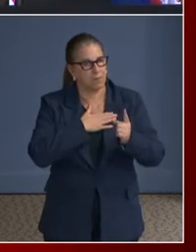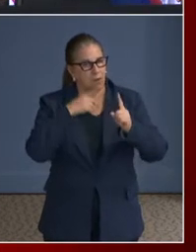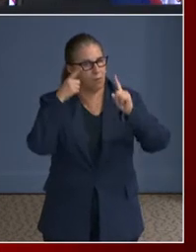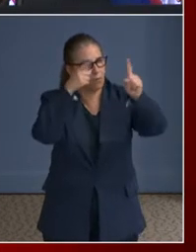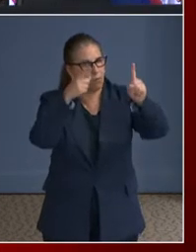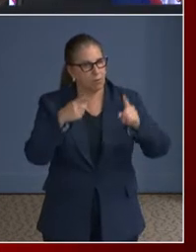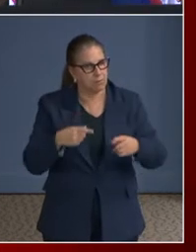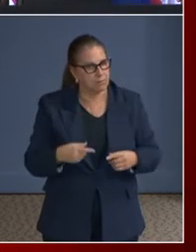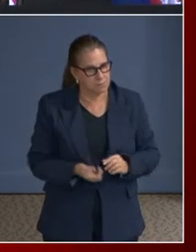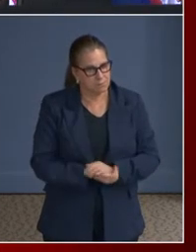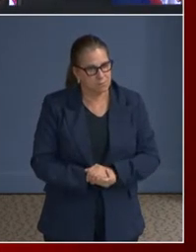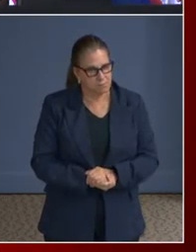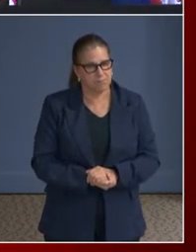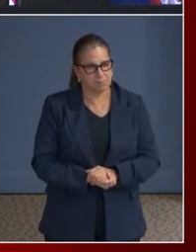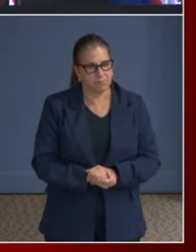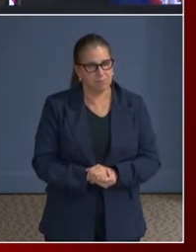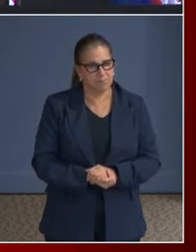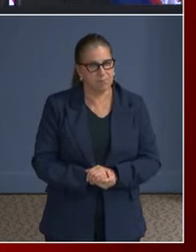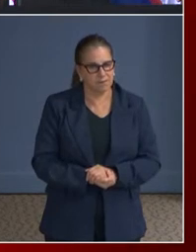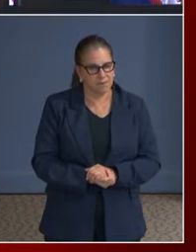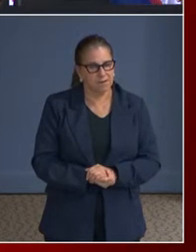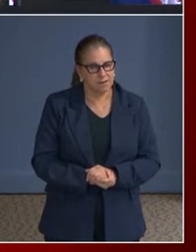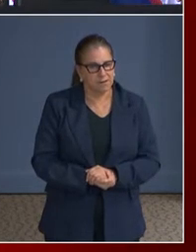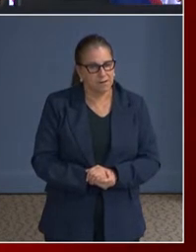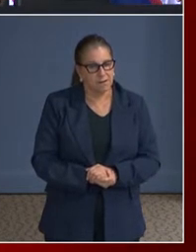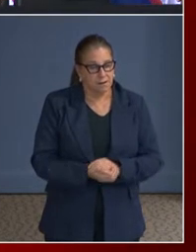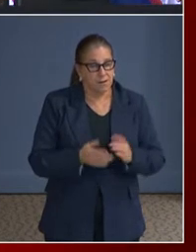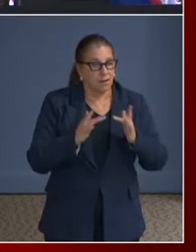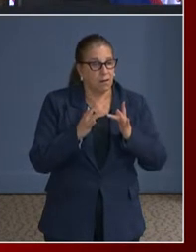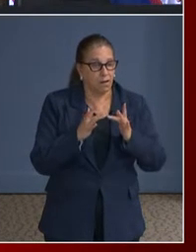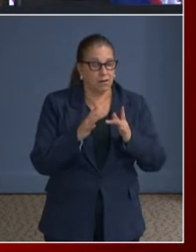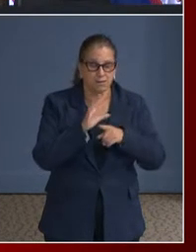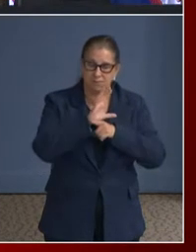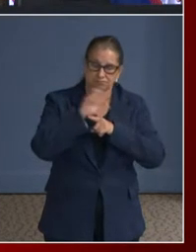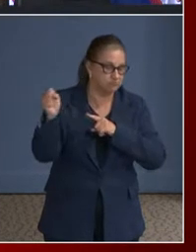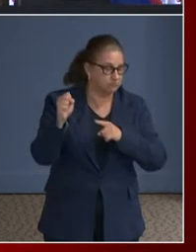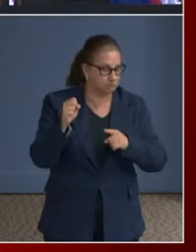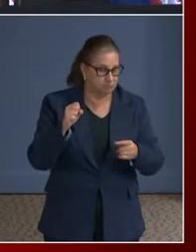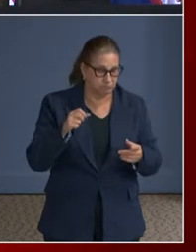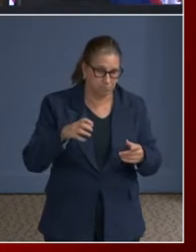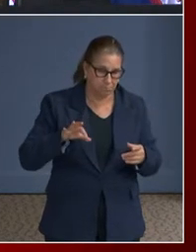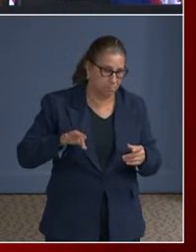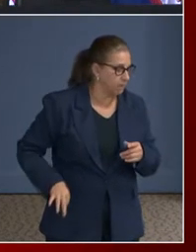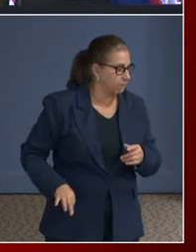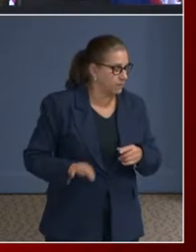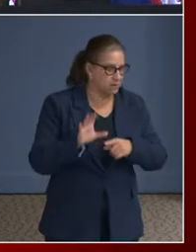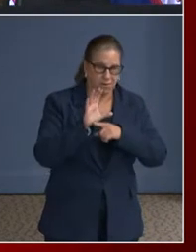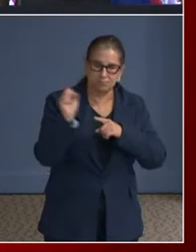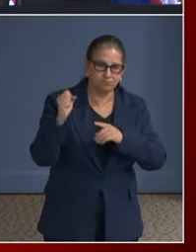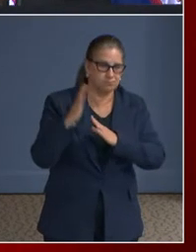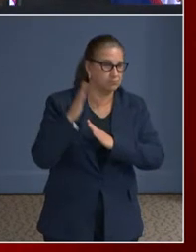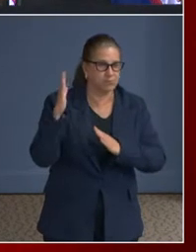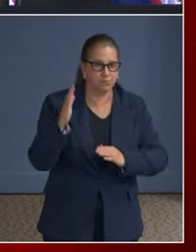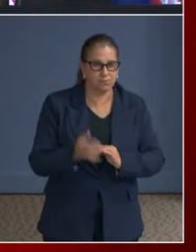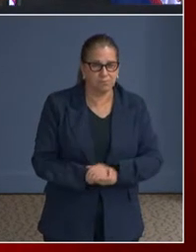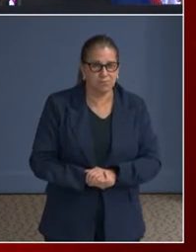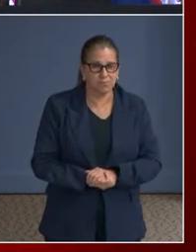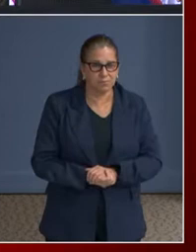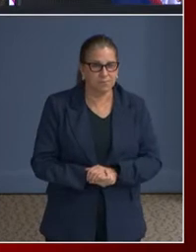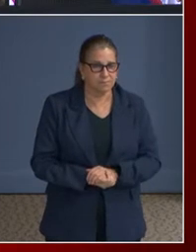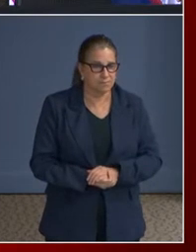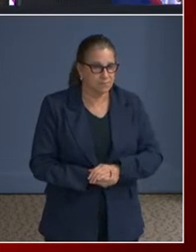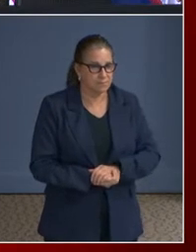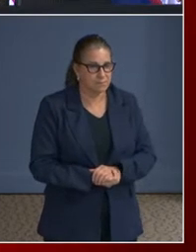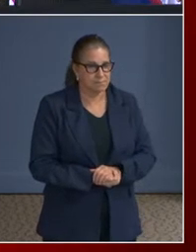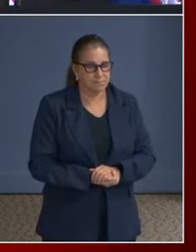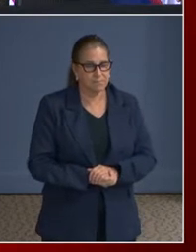you, next year, we expect to be able to be in an in-person format, to be able to